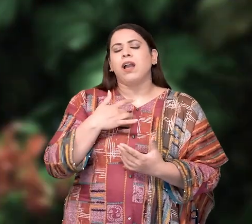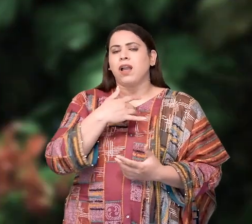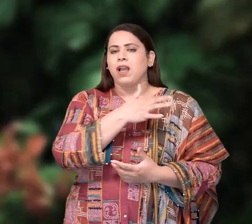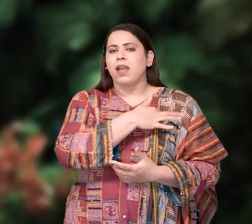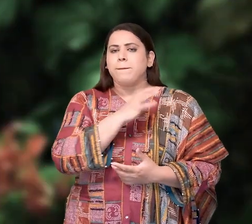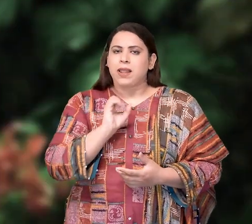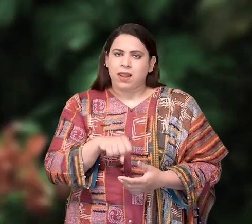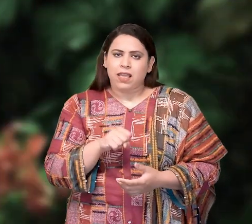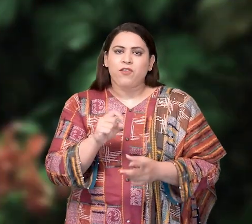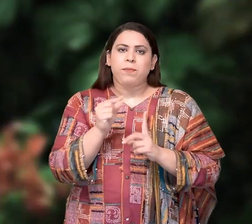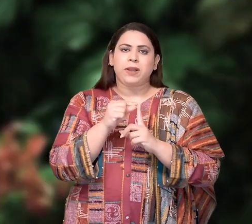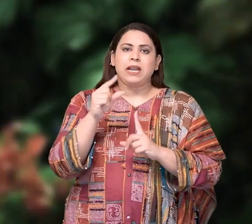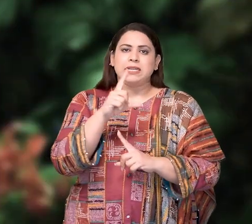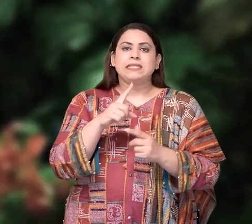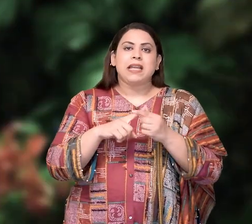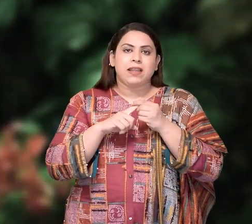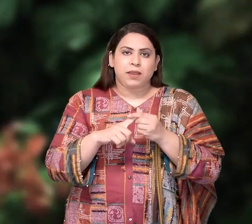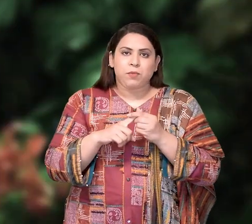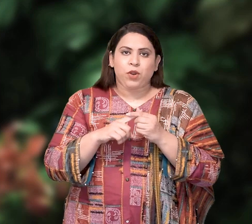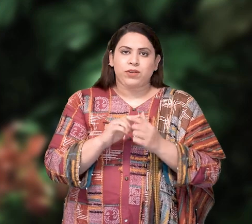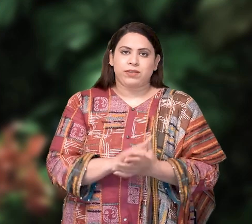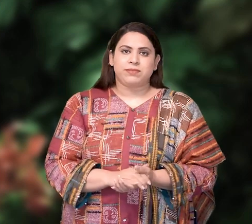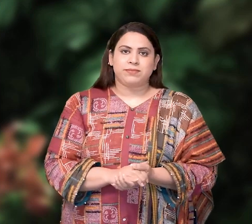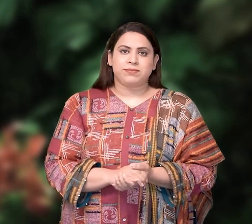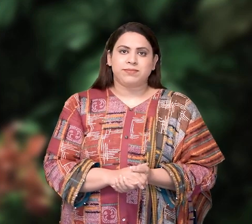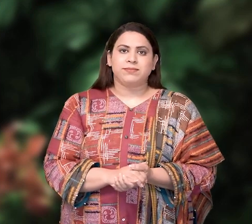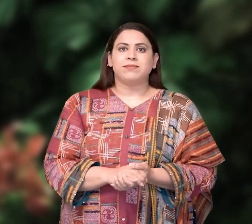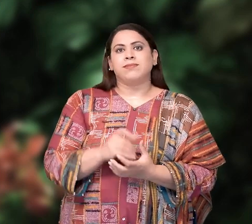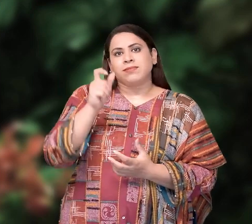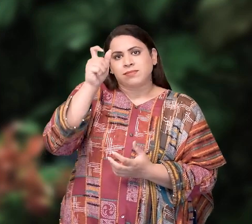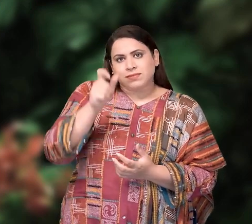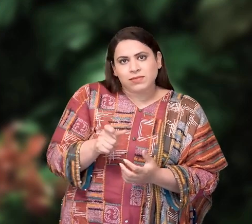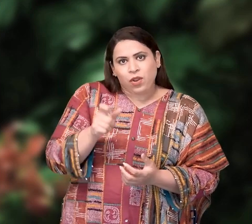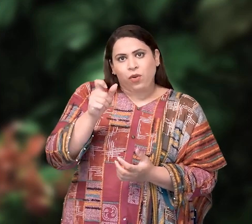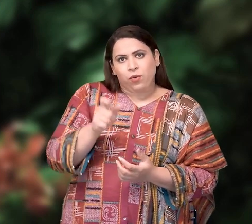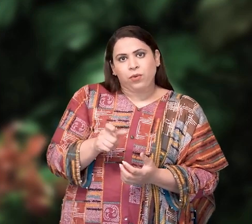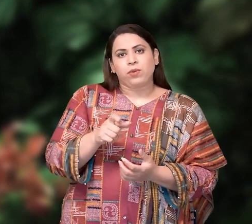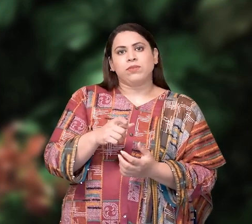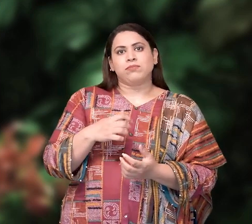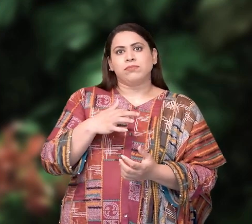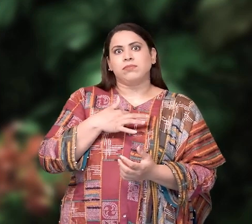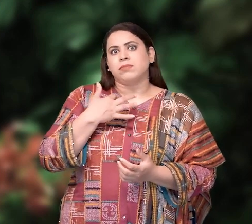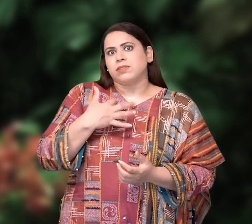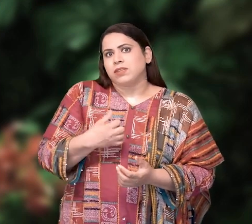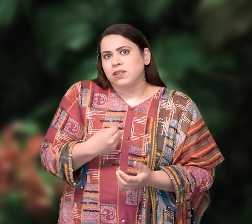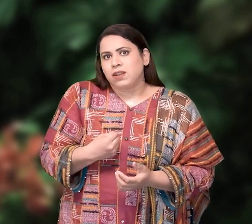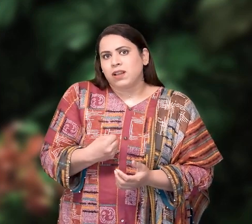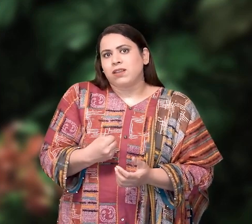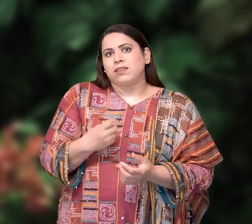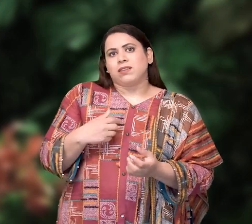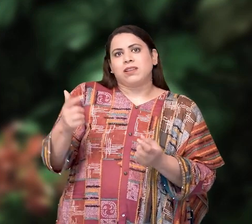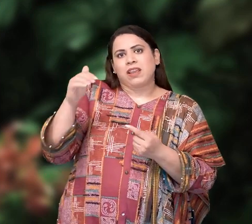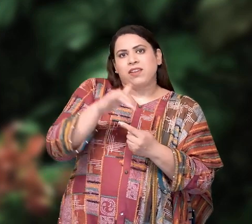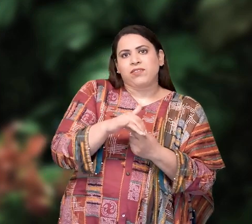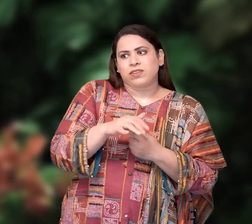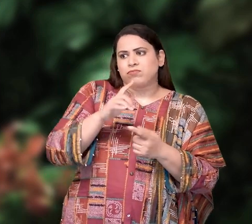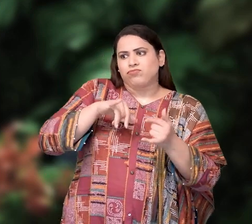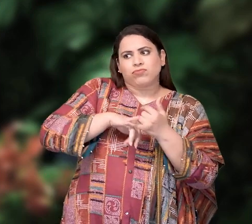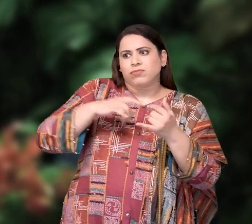that Pakistan has an important role to realize the gravity of the situation,